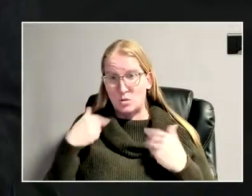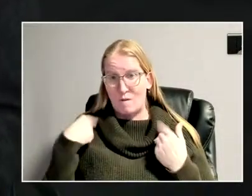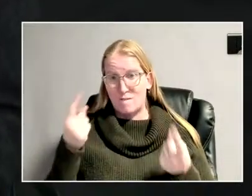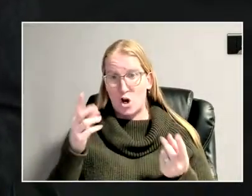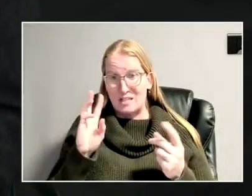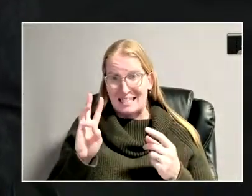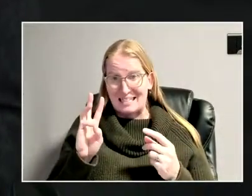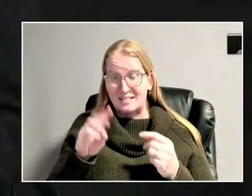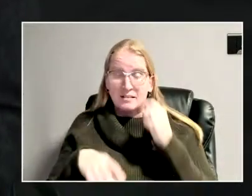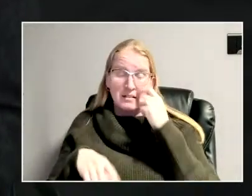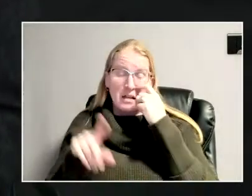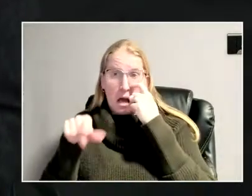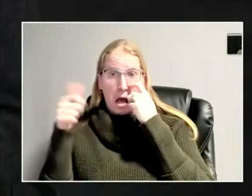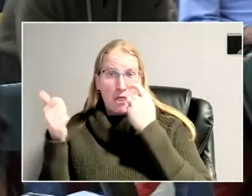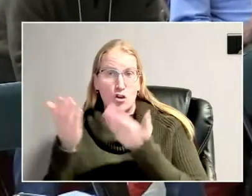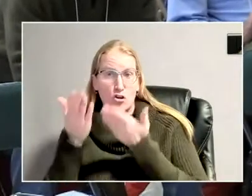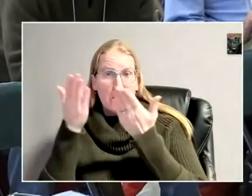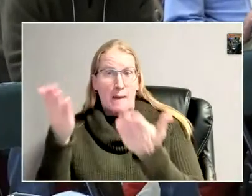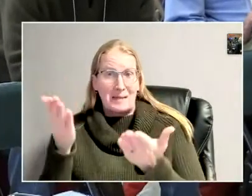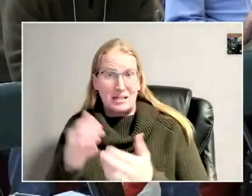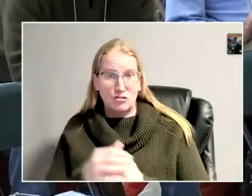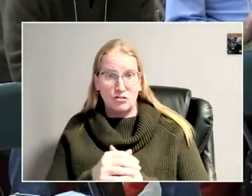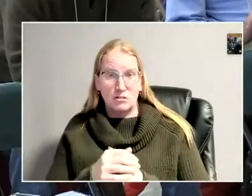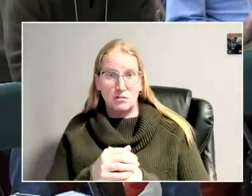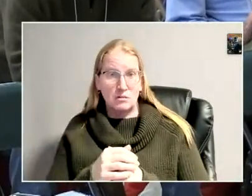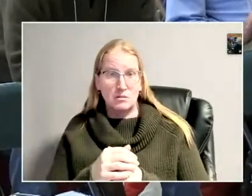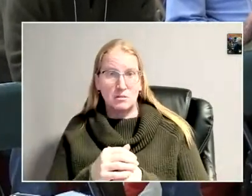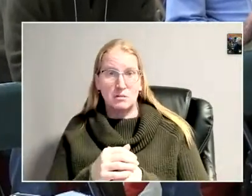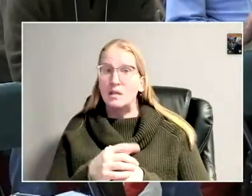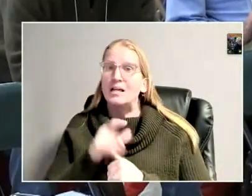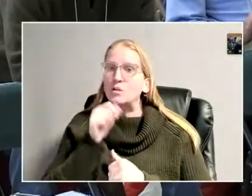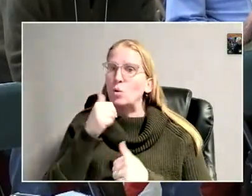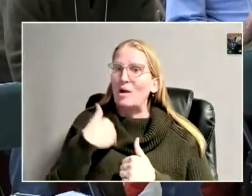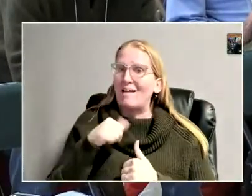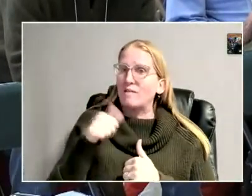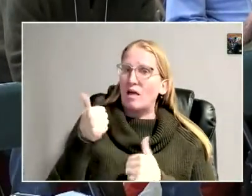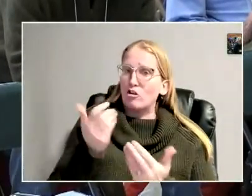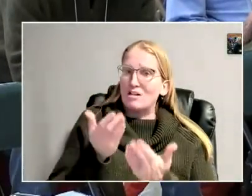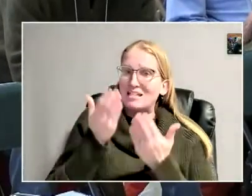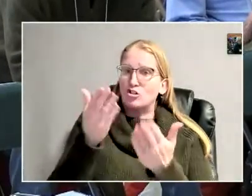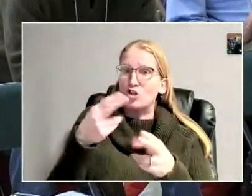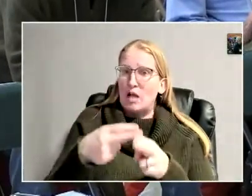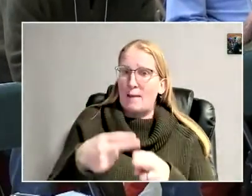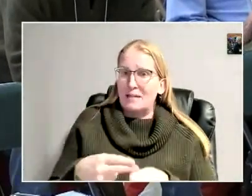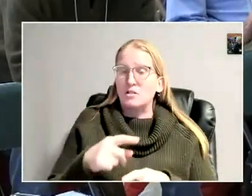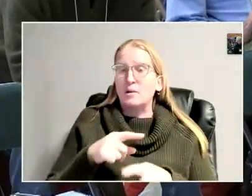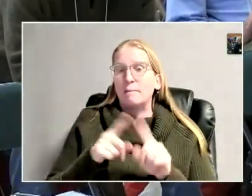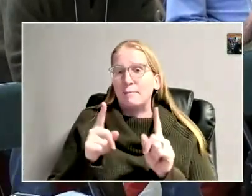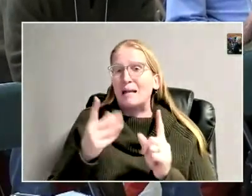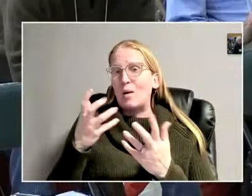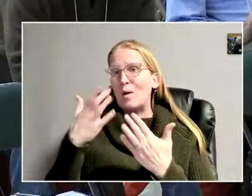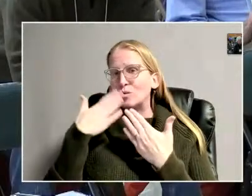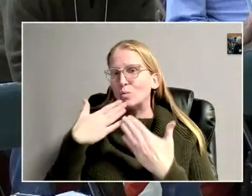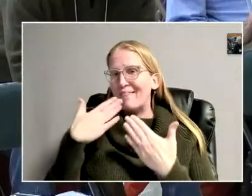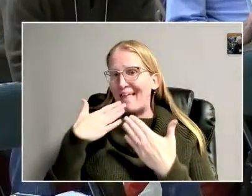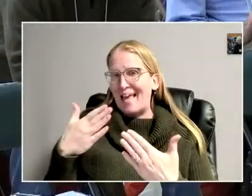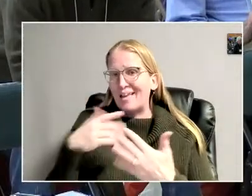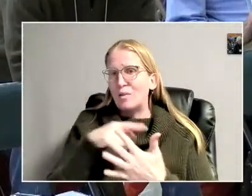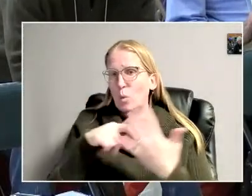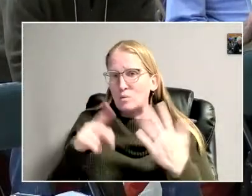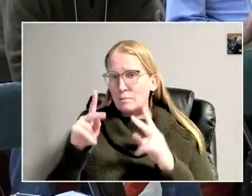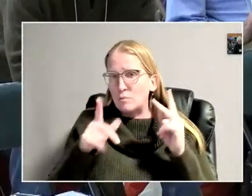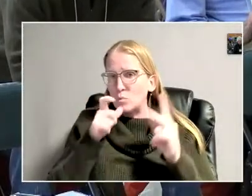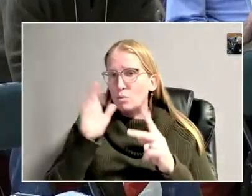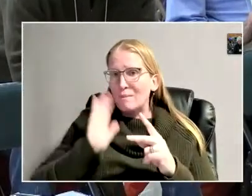additional nominations I don't have any additional but I just wanted to take an opportunity to thank to thank those that have served in the committee in the